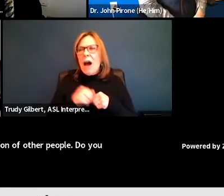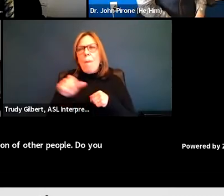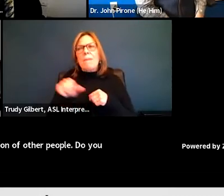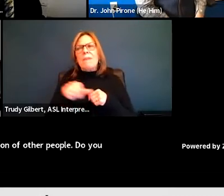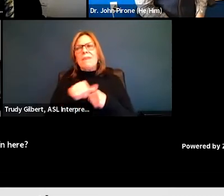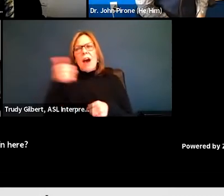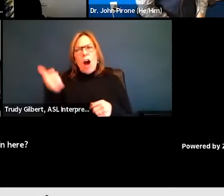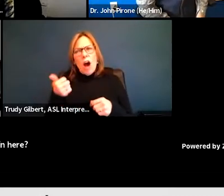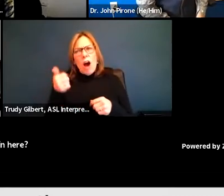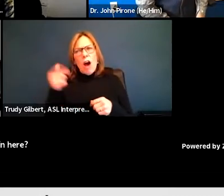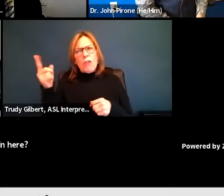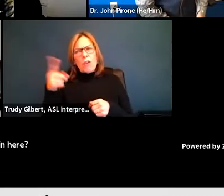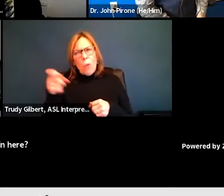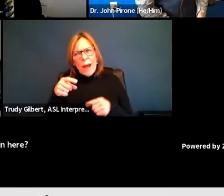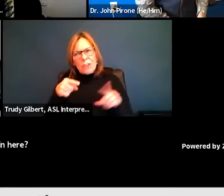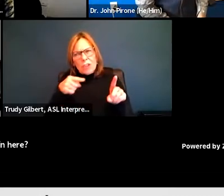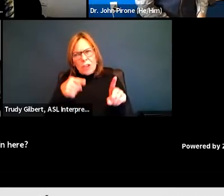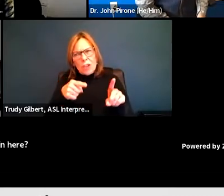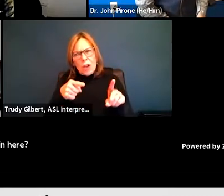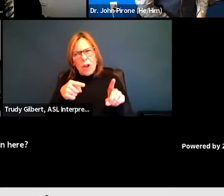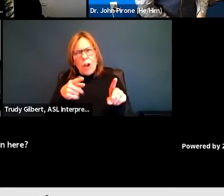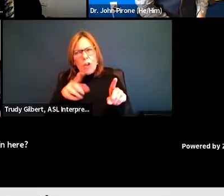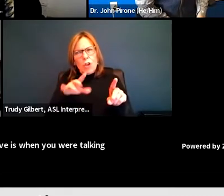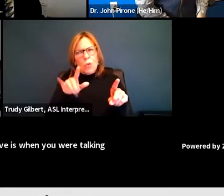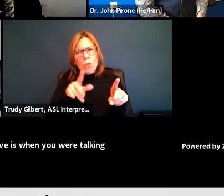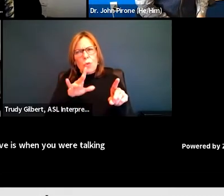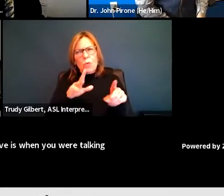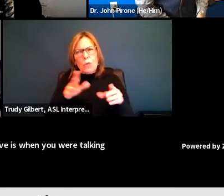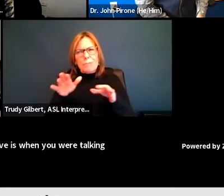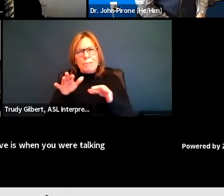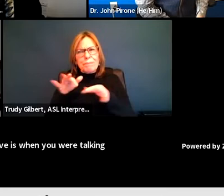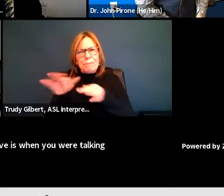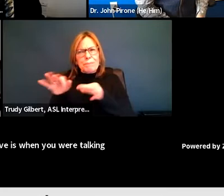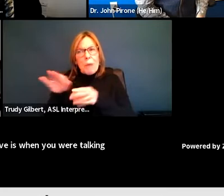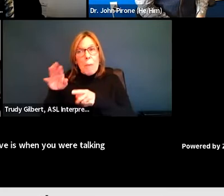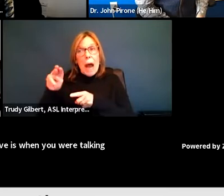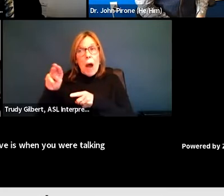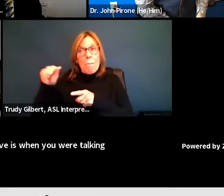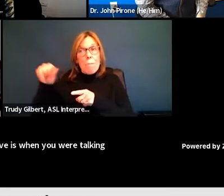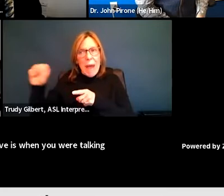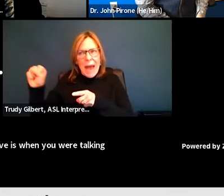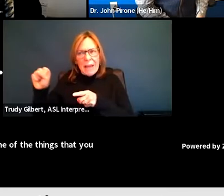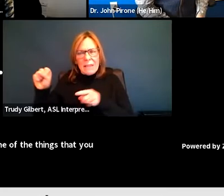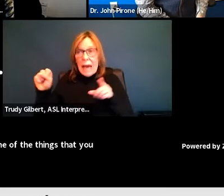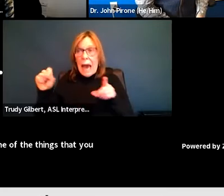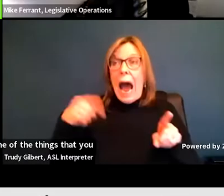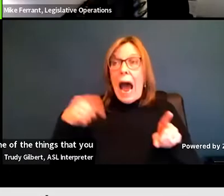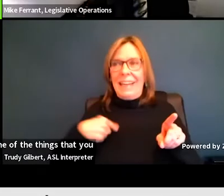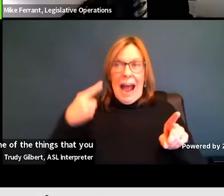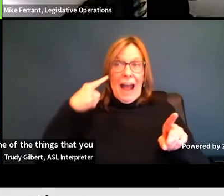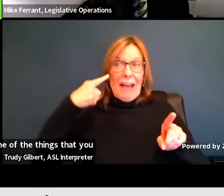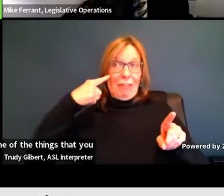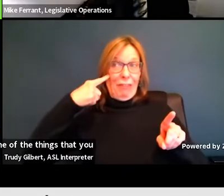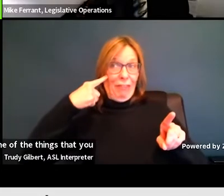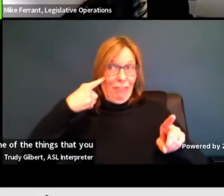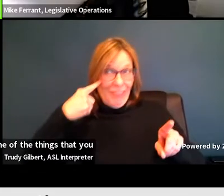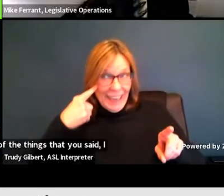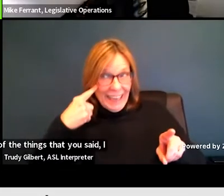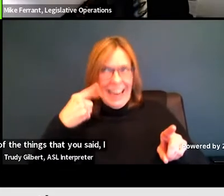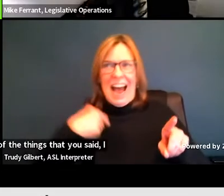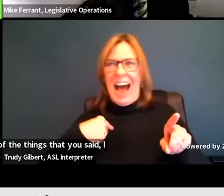I have is when you were talking about Massachusetts, one of the things that you said, I think I heard